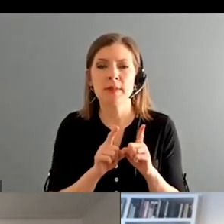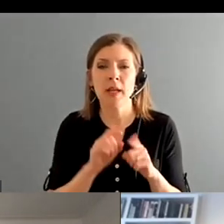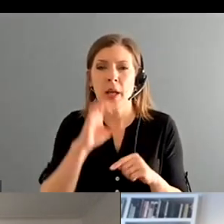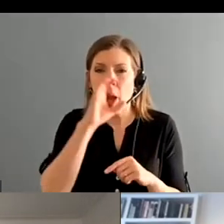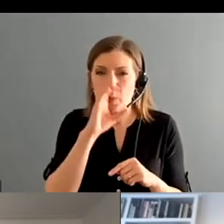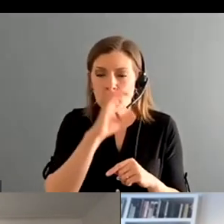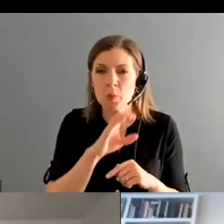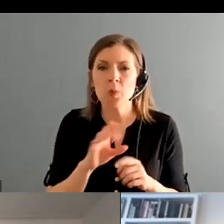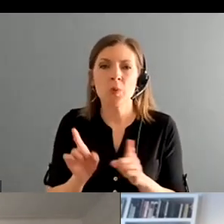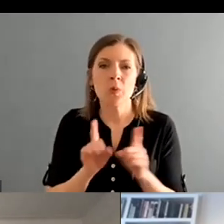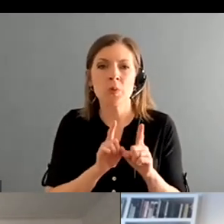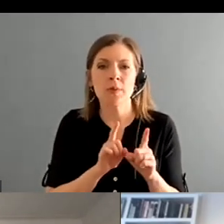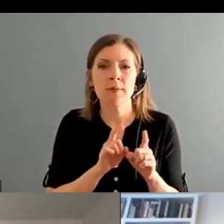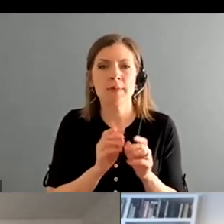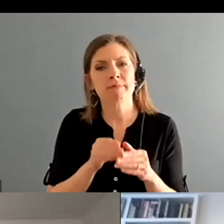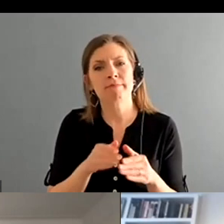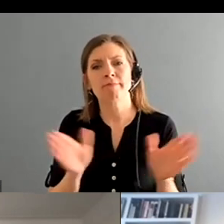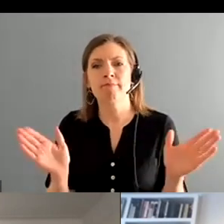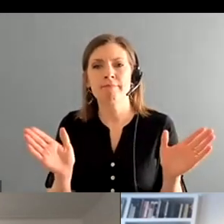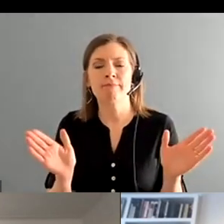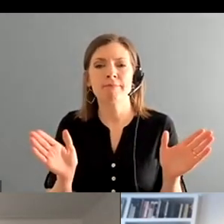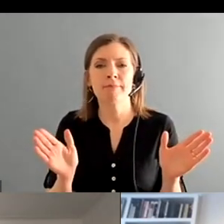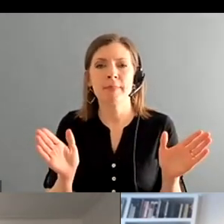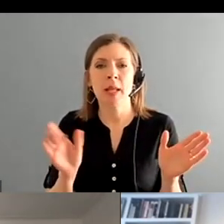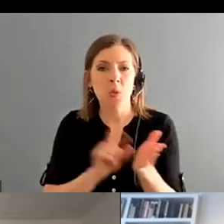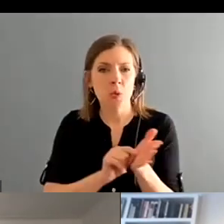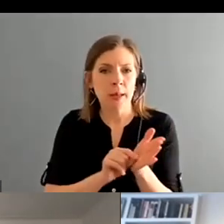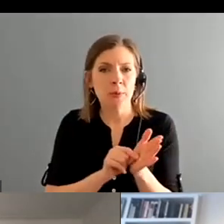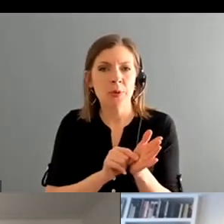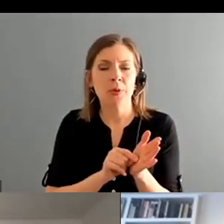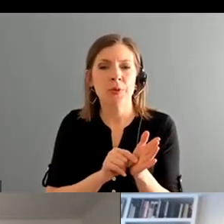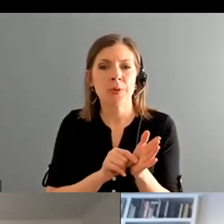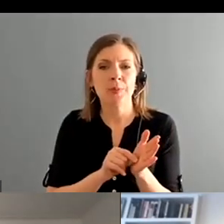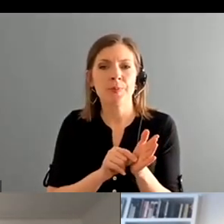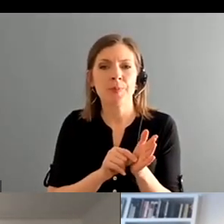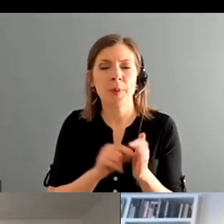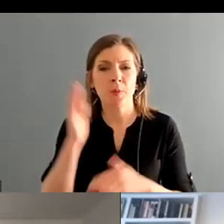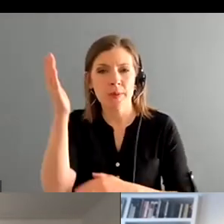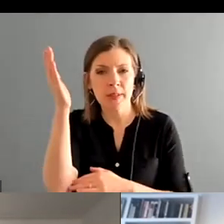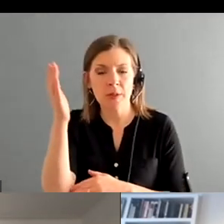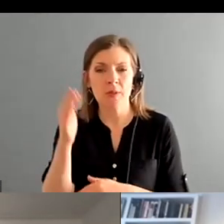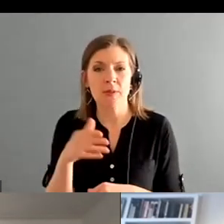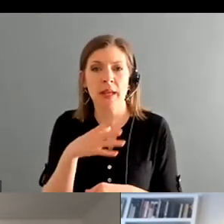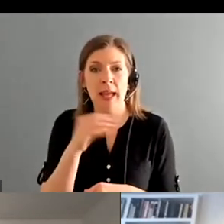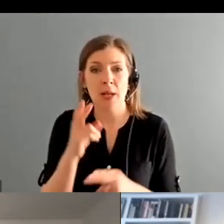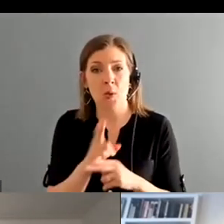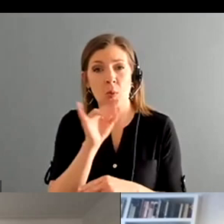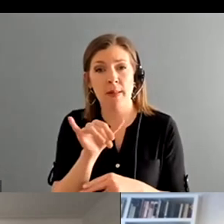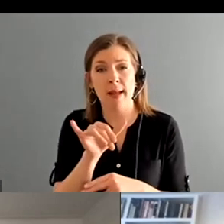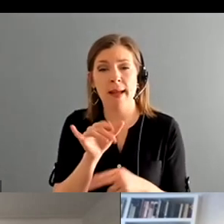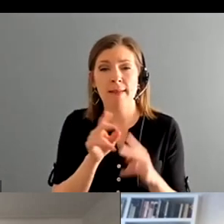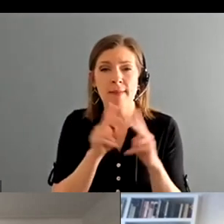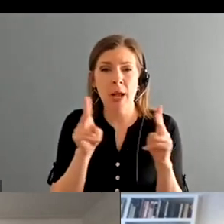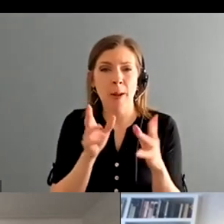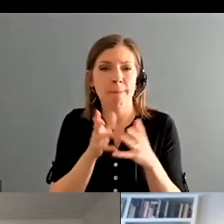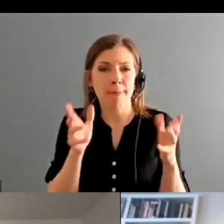cartoons and more generally in newspaper presentations, and used that very